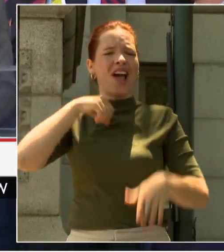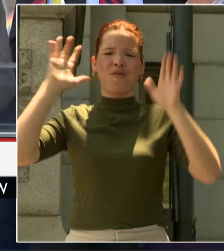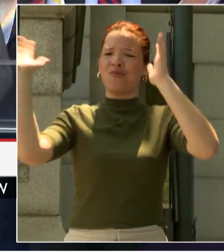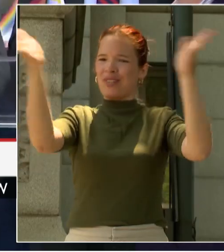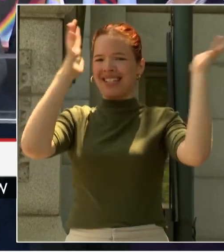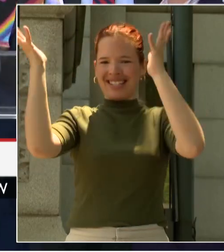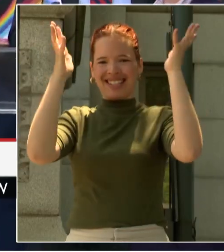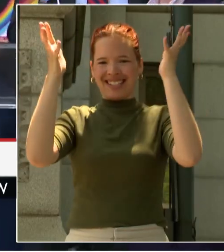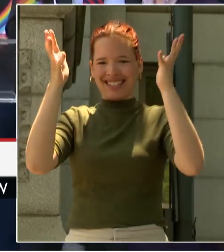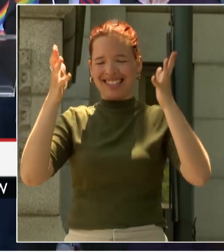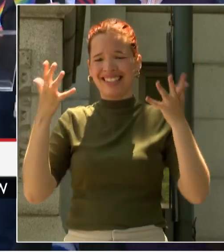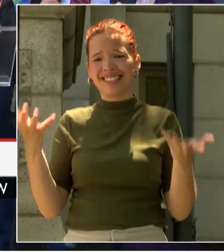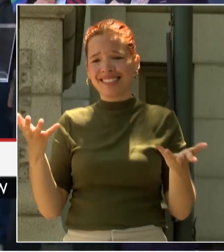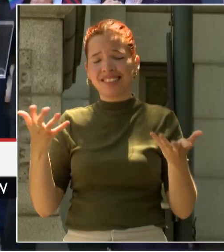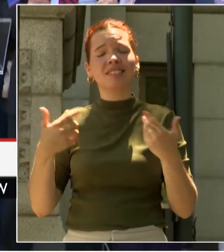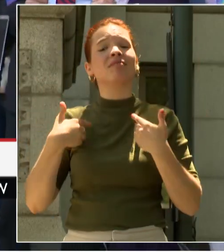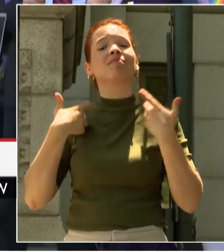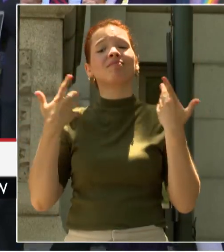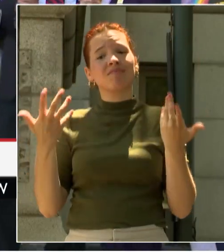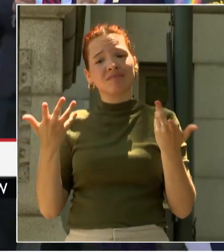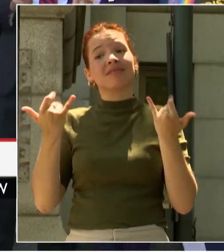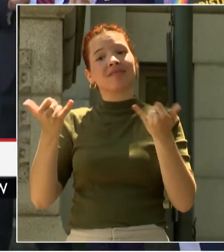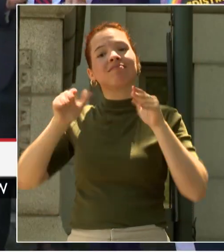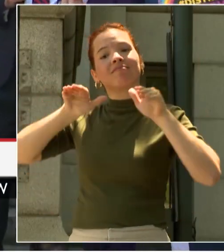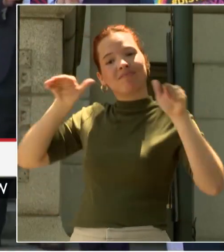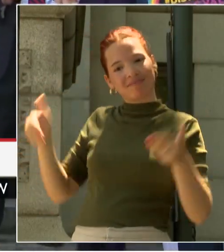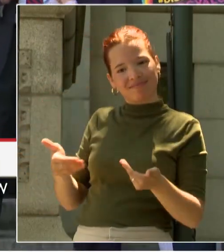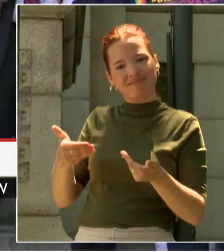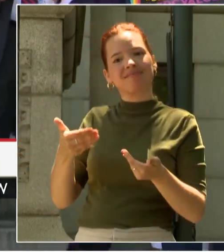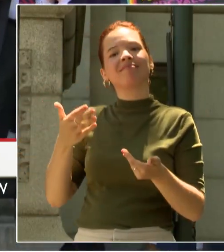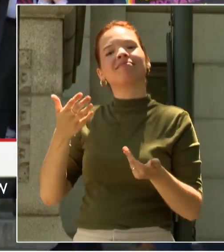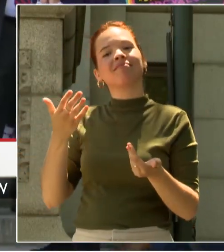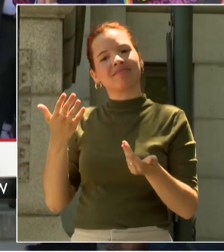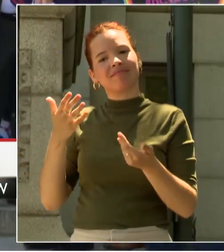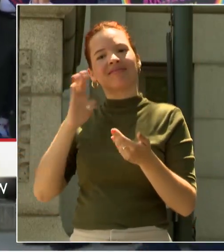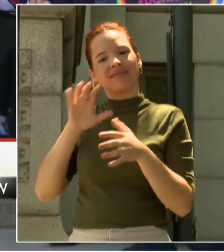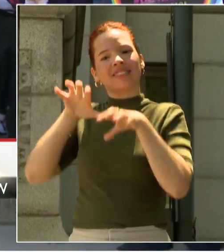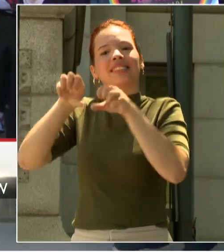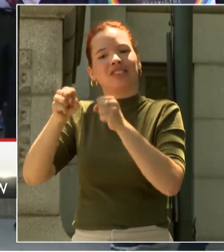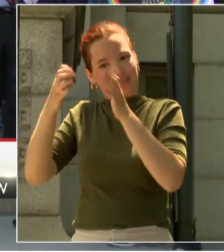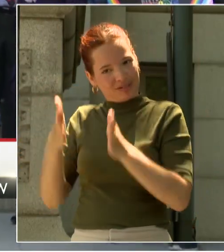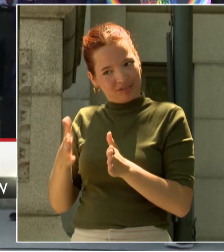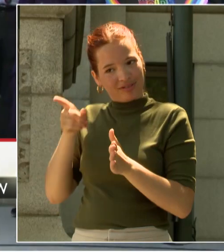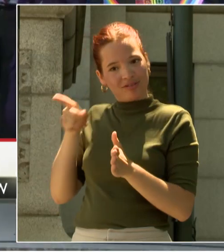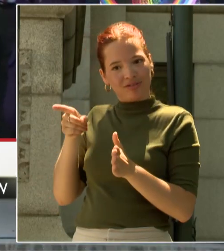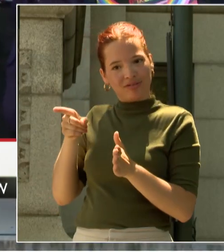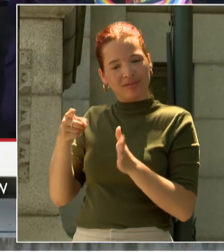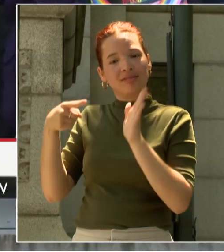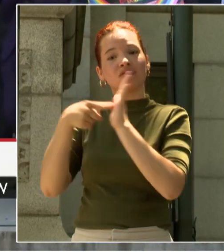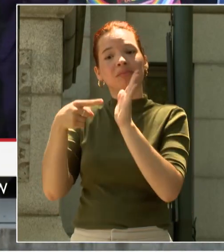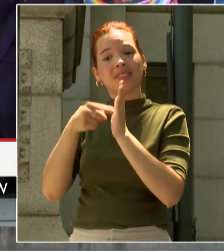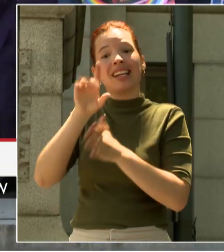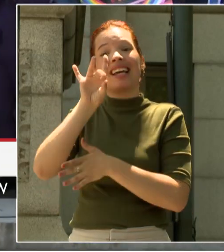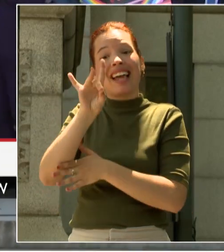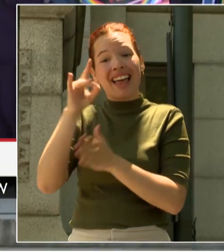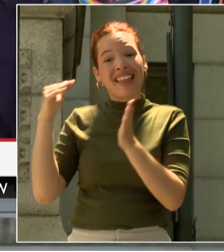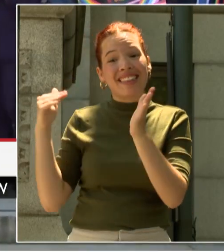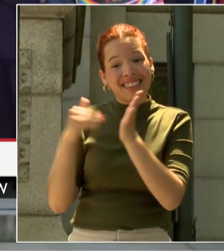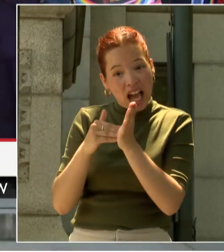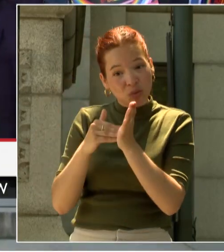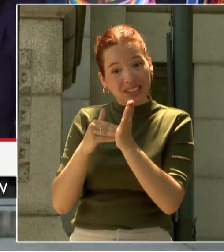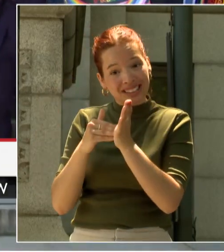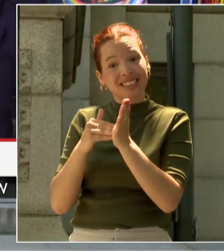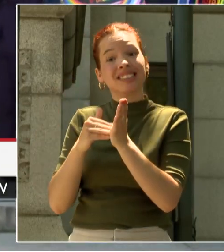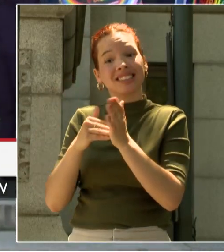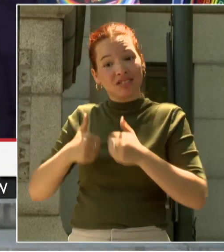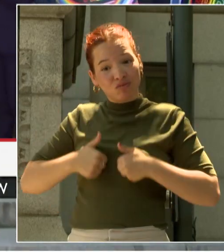Now I get the opportunity to welcome my successor to the seat that represents 80,000 residents of Ward 5.